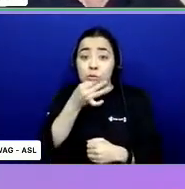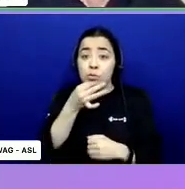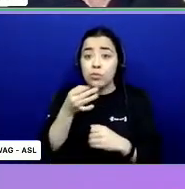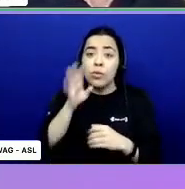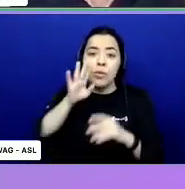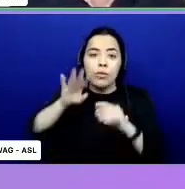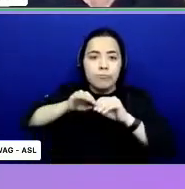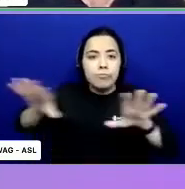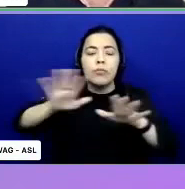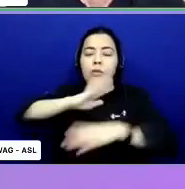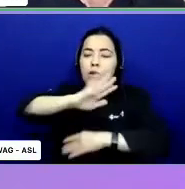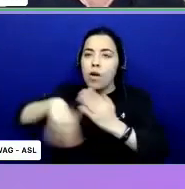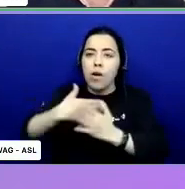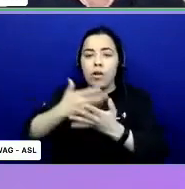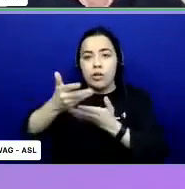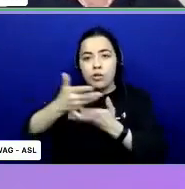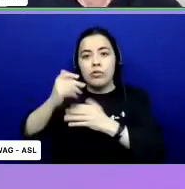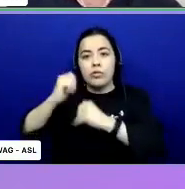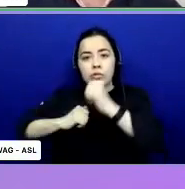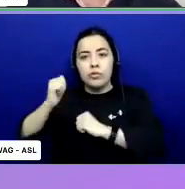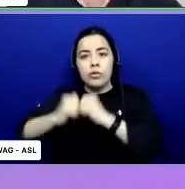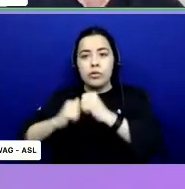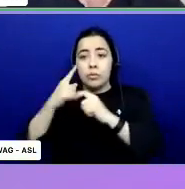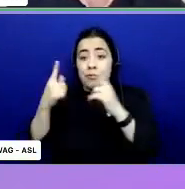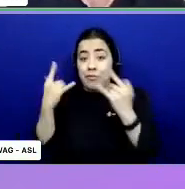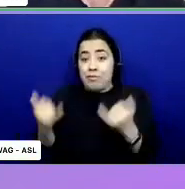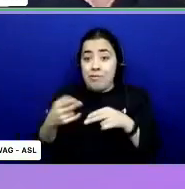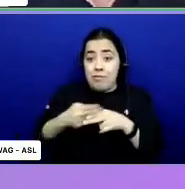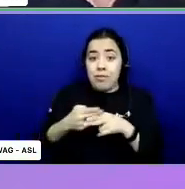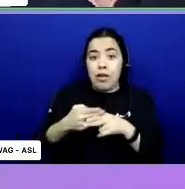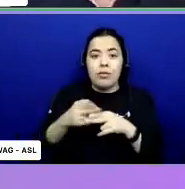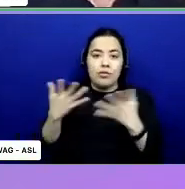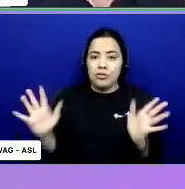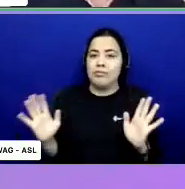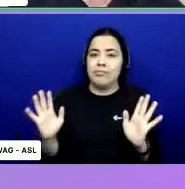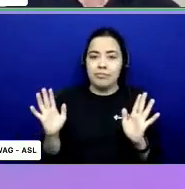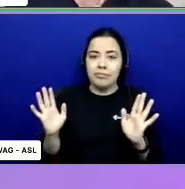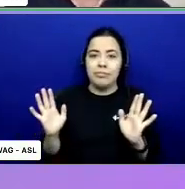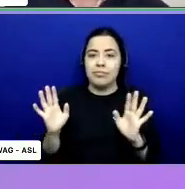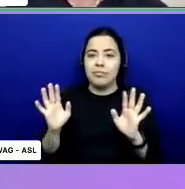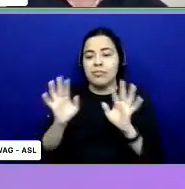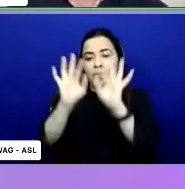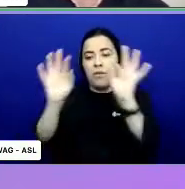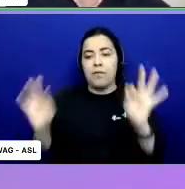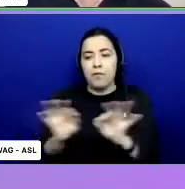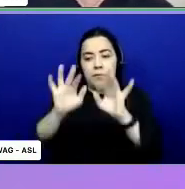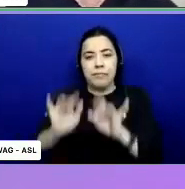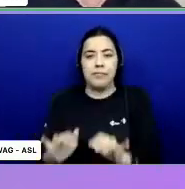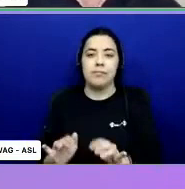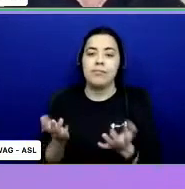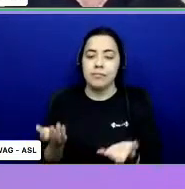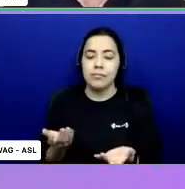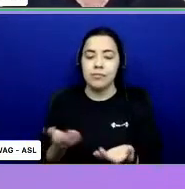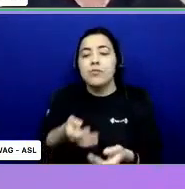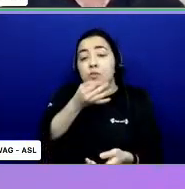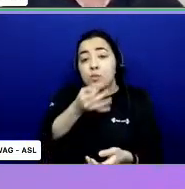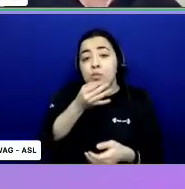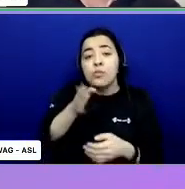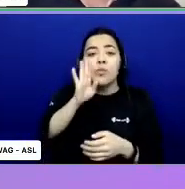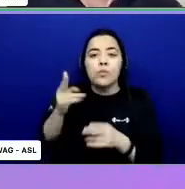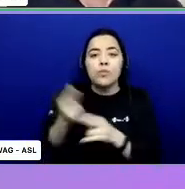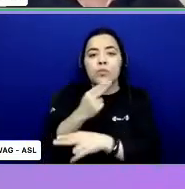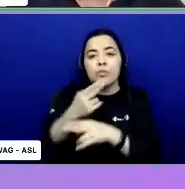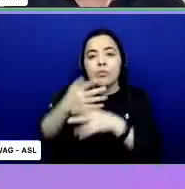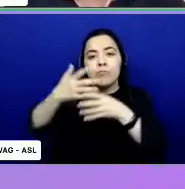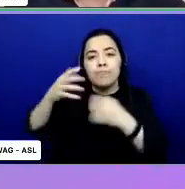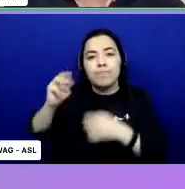expanded to all interactive and structural components, but for right now, we're just doing the form fields. And then soon we'll be using machine learning for a variety